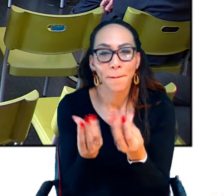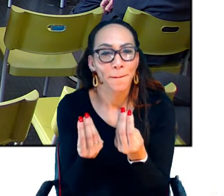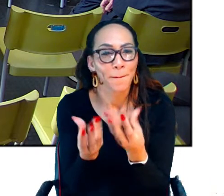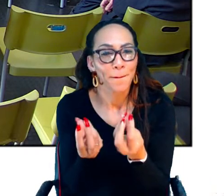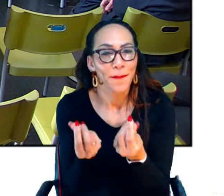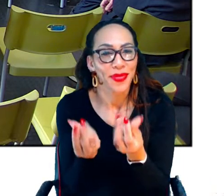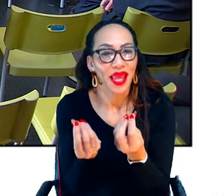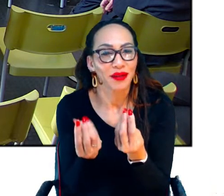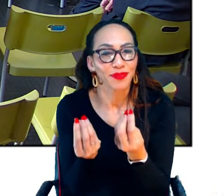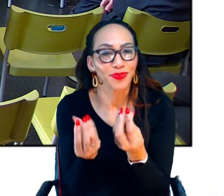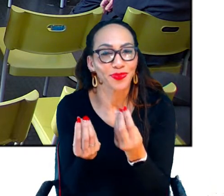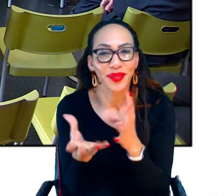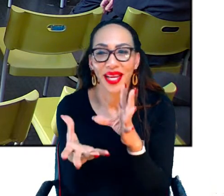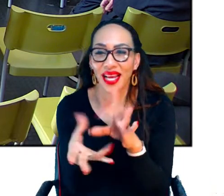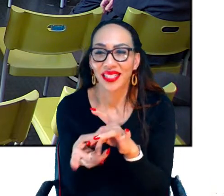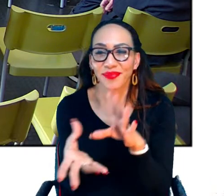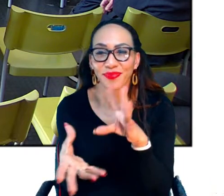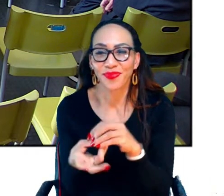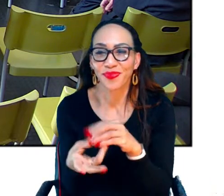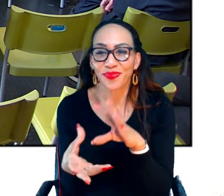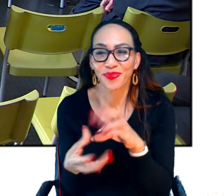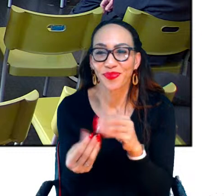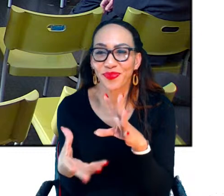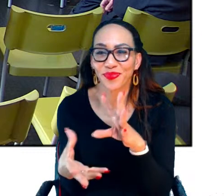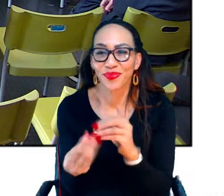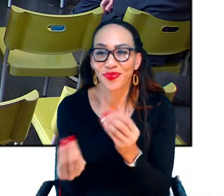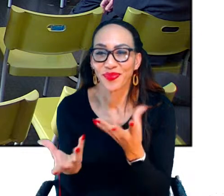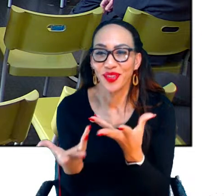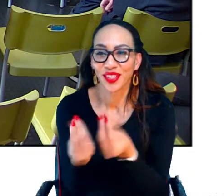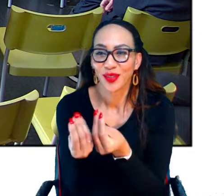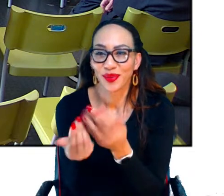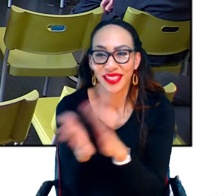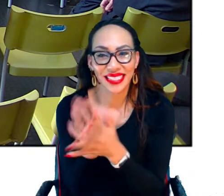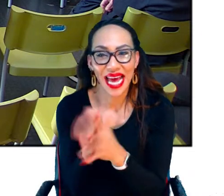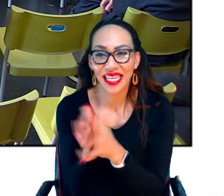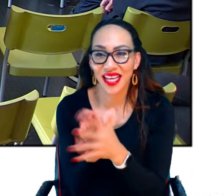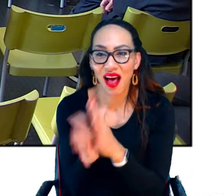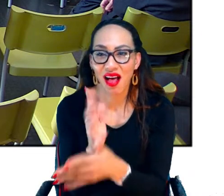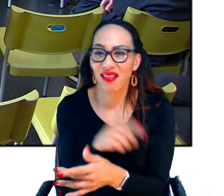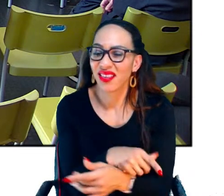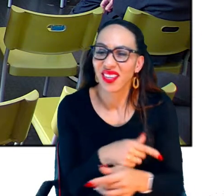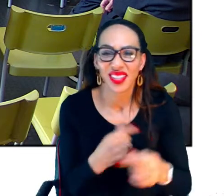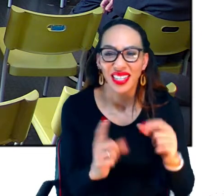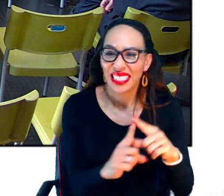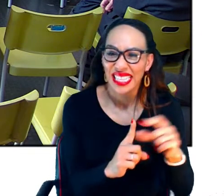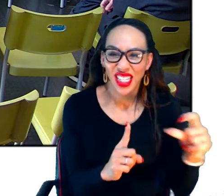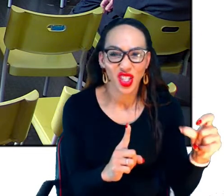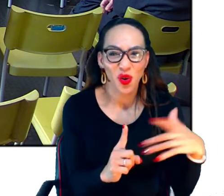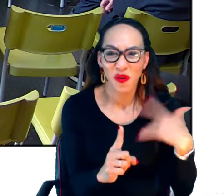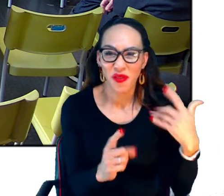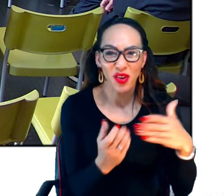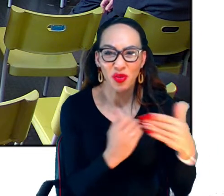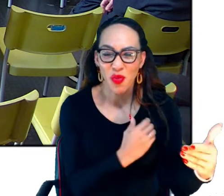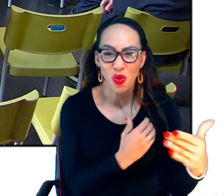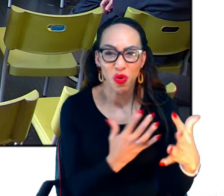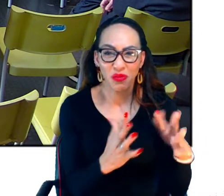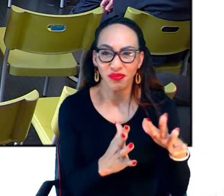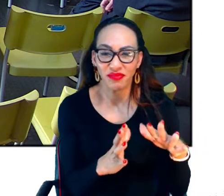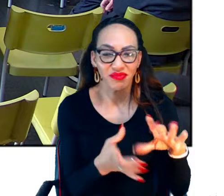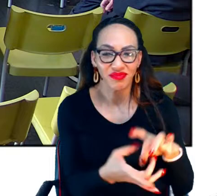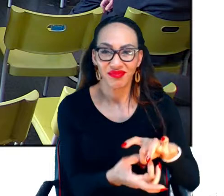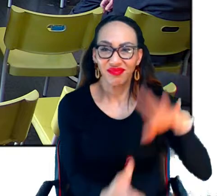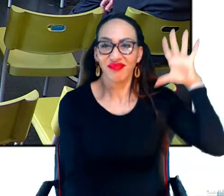whereas my experience of digital things seems to be just on a laptop. That's the way I see it, but it's not always the way, is